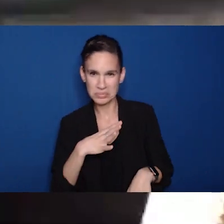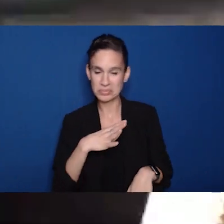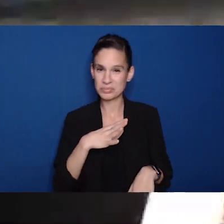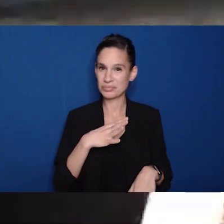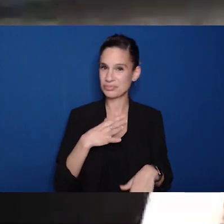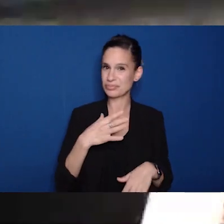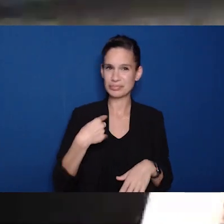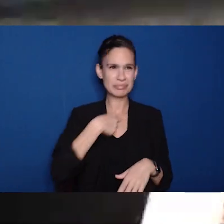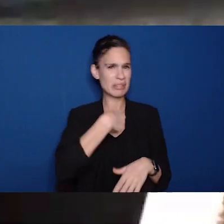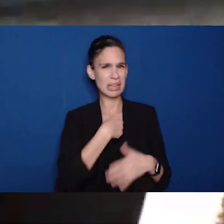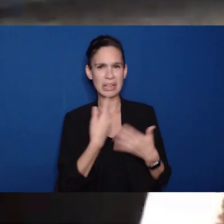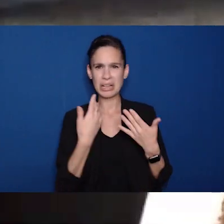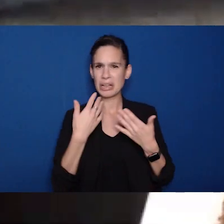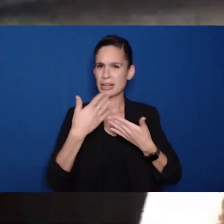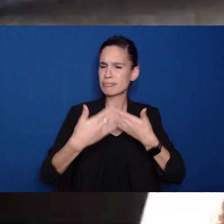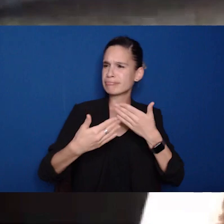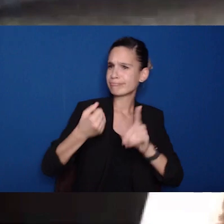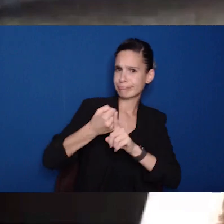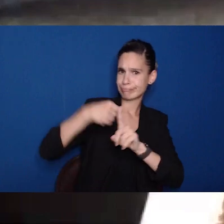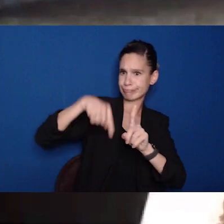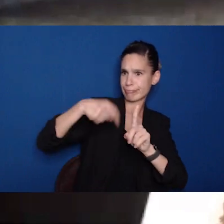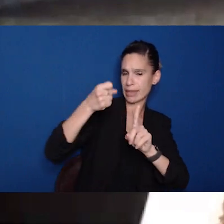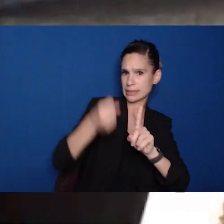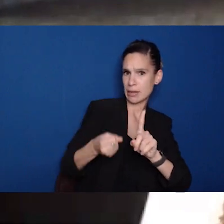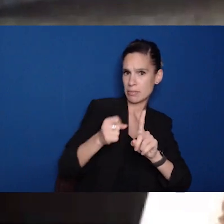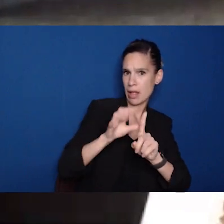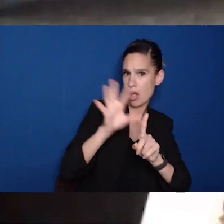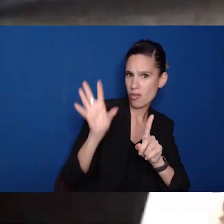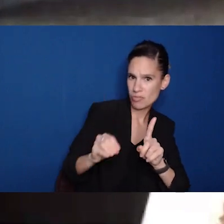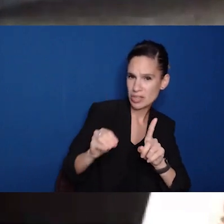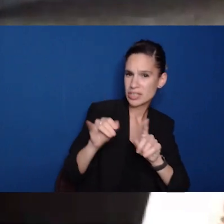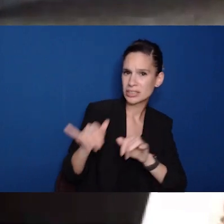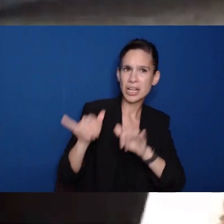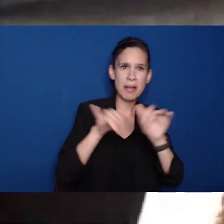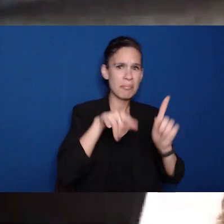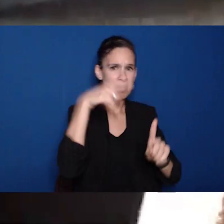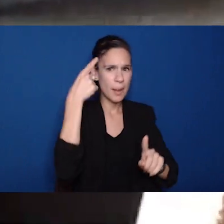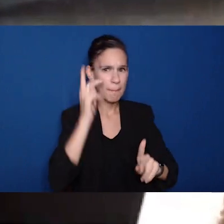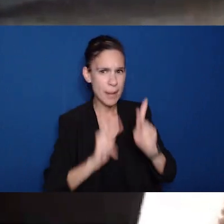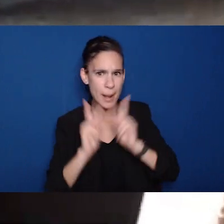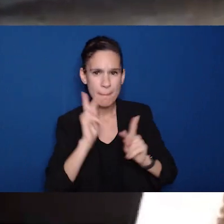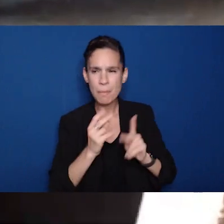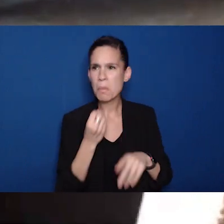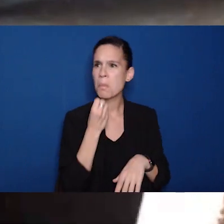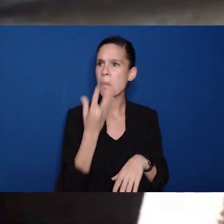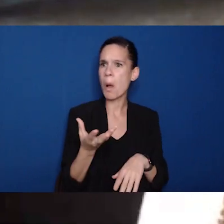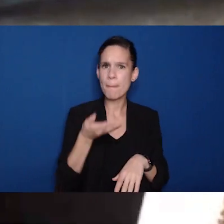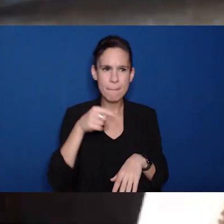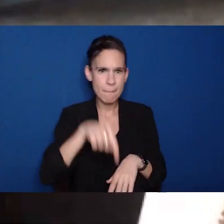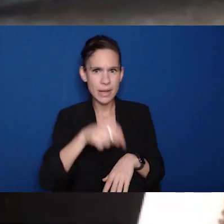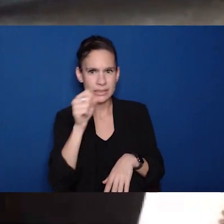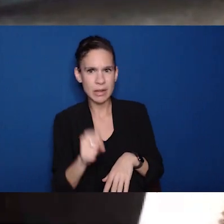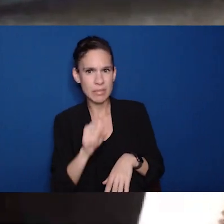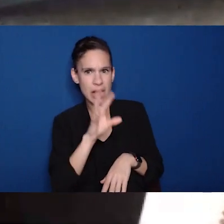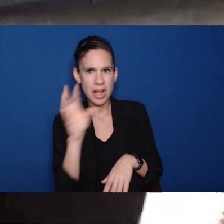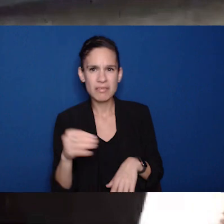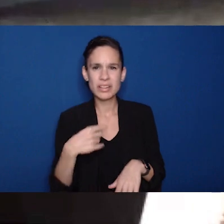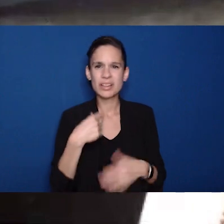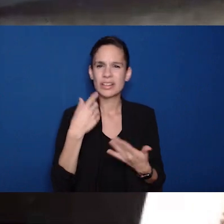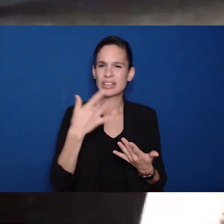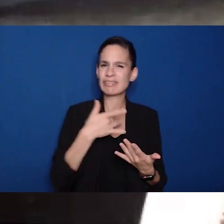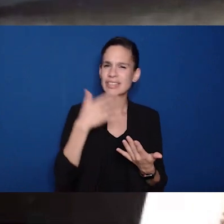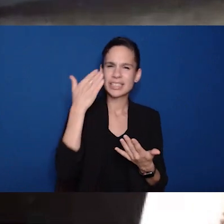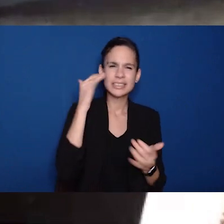Black people, same climate. And so the reality, honestly, it literally closed in on us slowly, like a cloud you